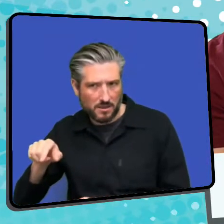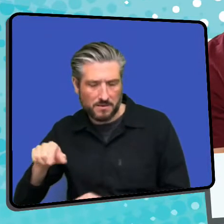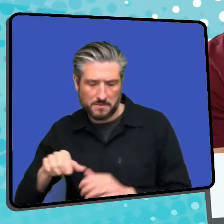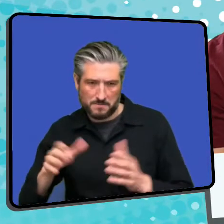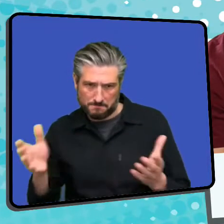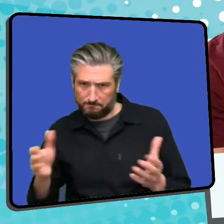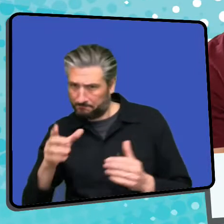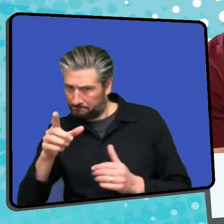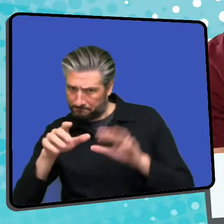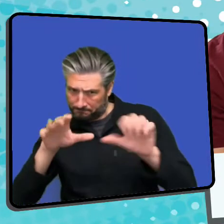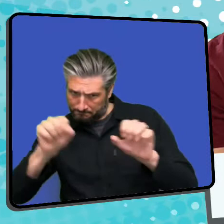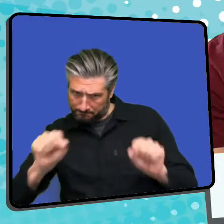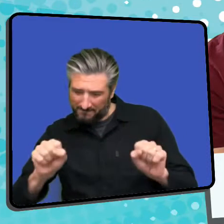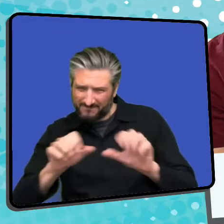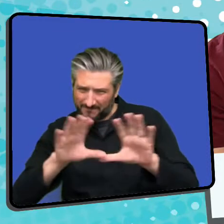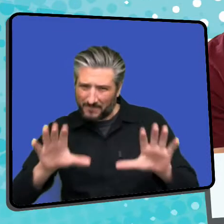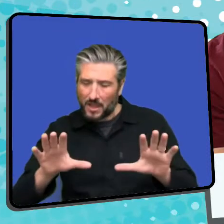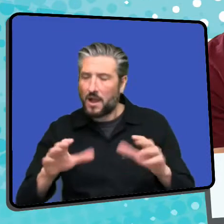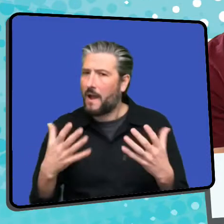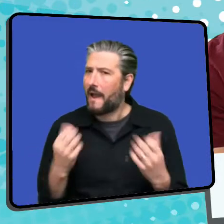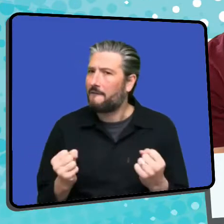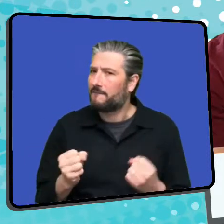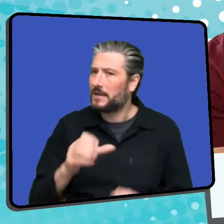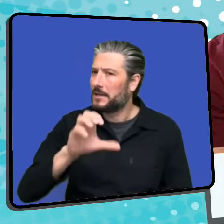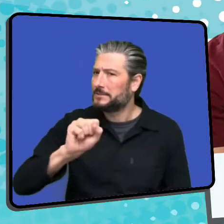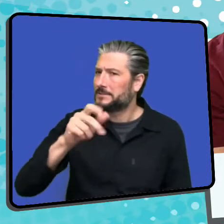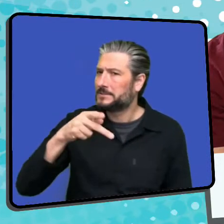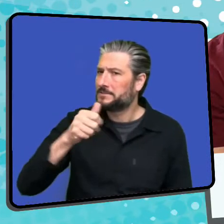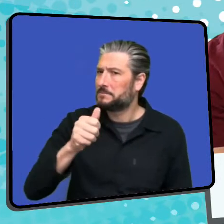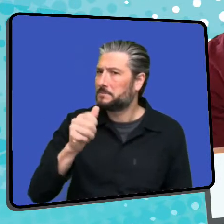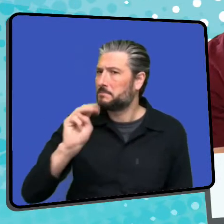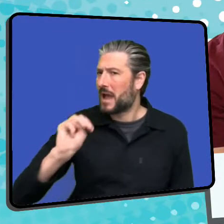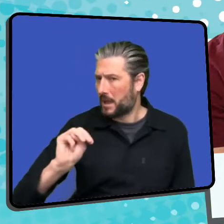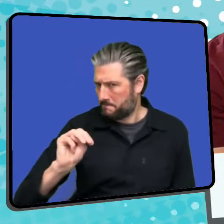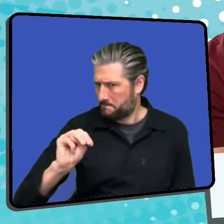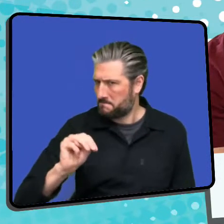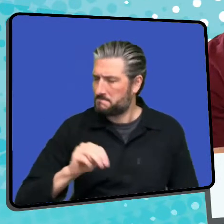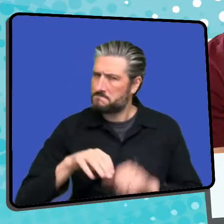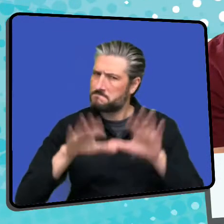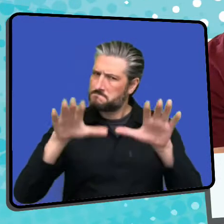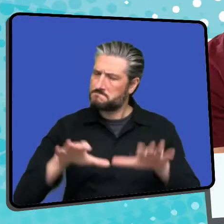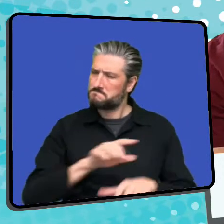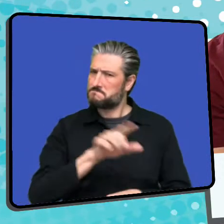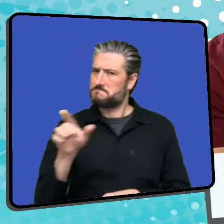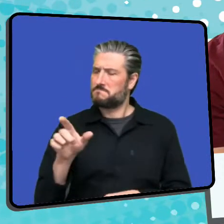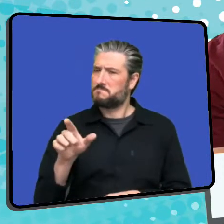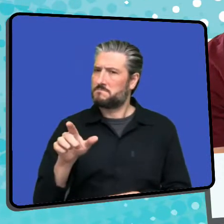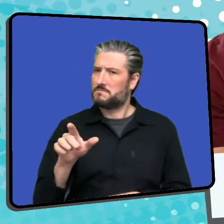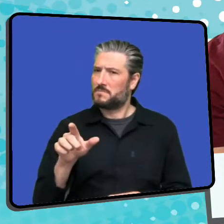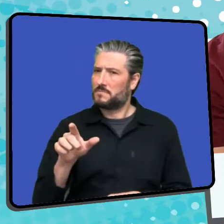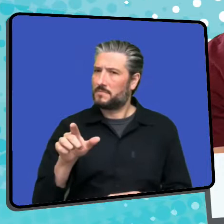spam, which is more dangerous, because the deceptive opinion spam,